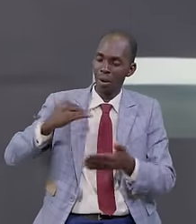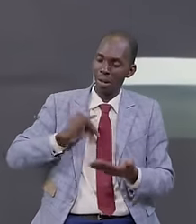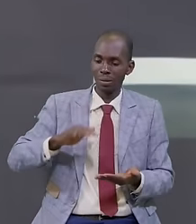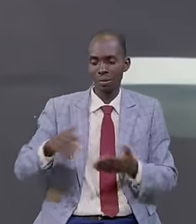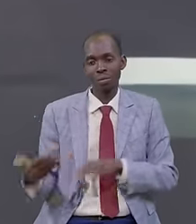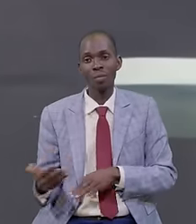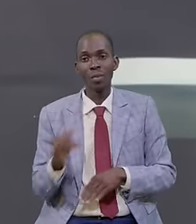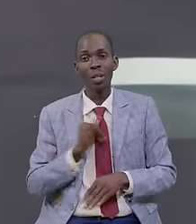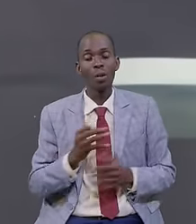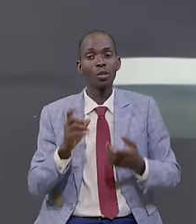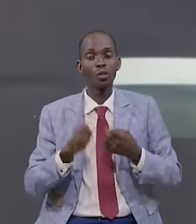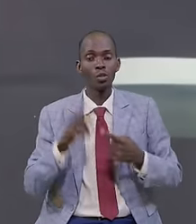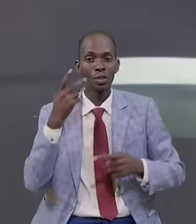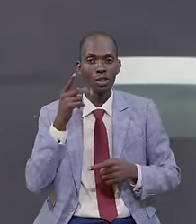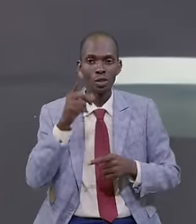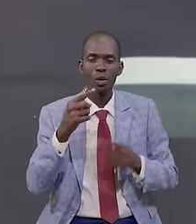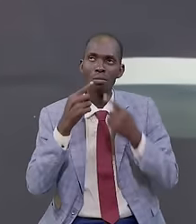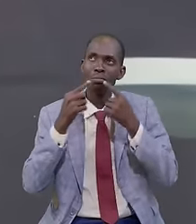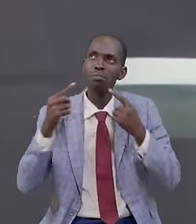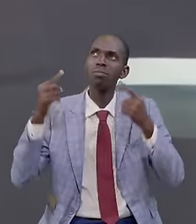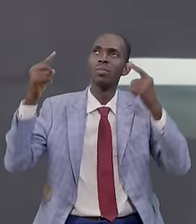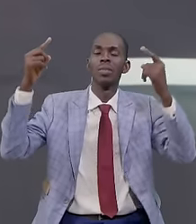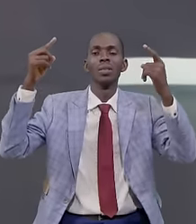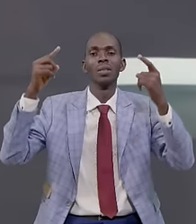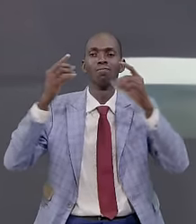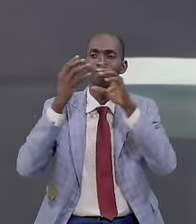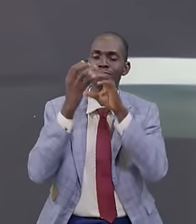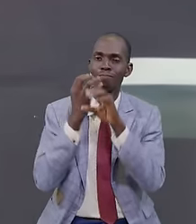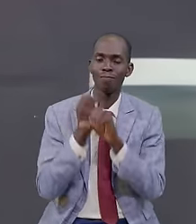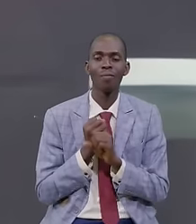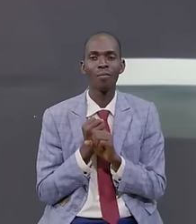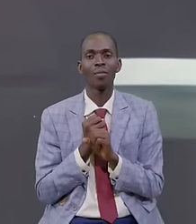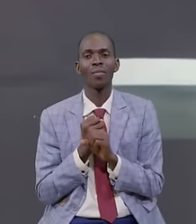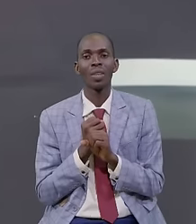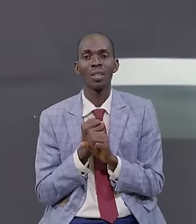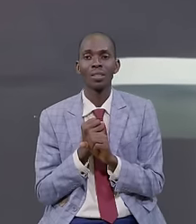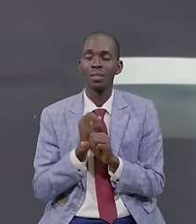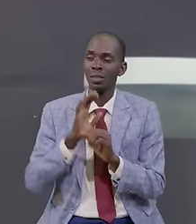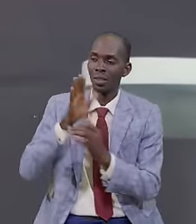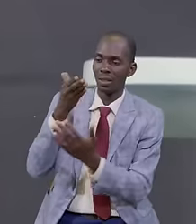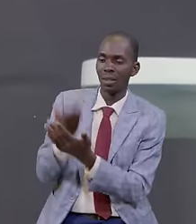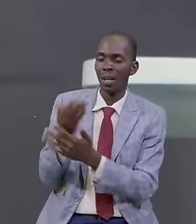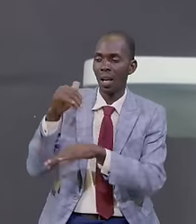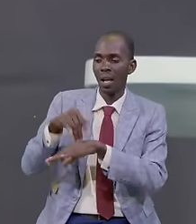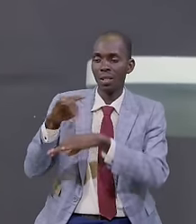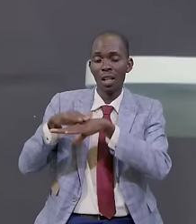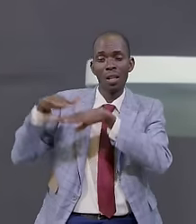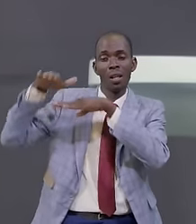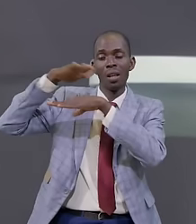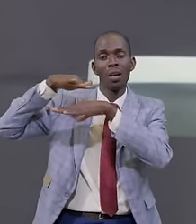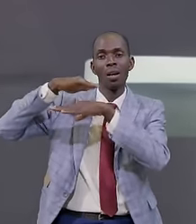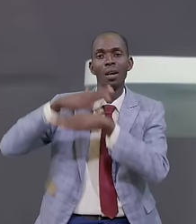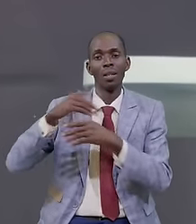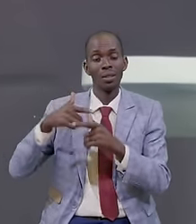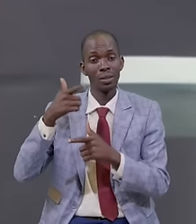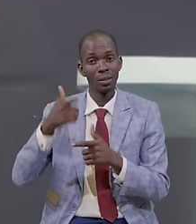you achieve, accomplish, successful, get him there. And then at that